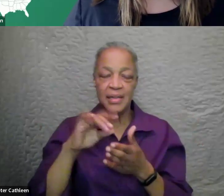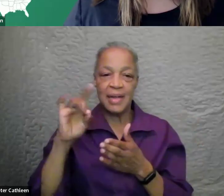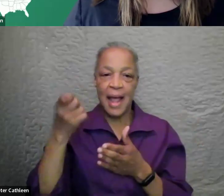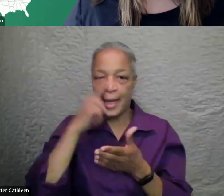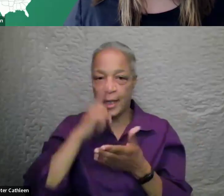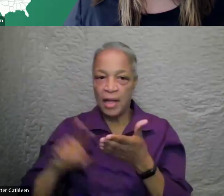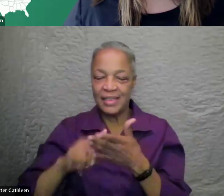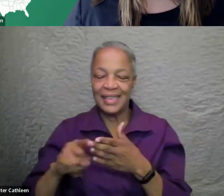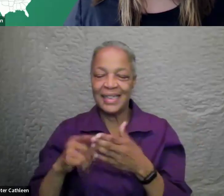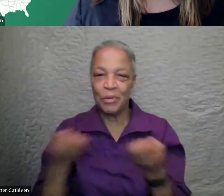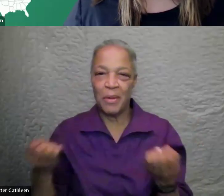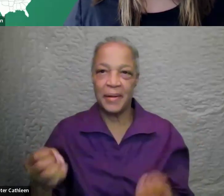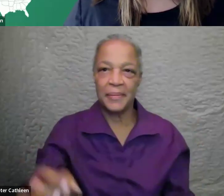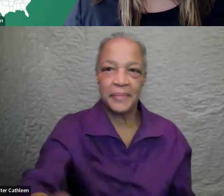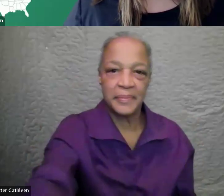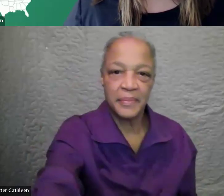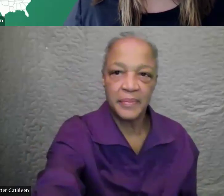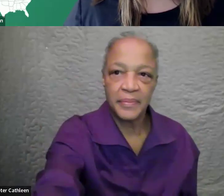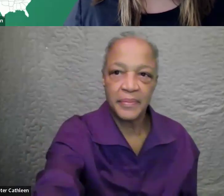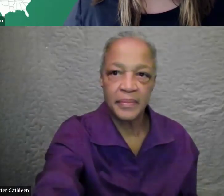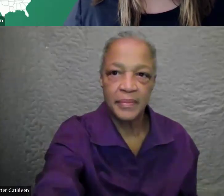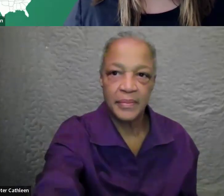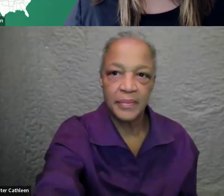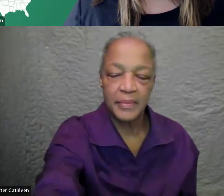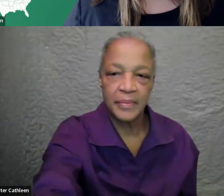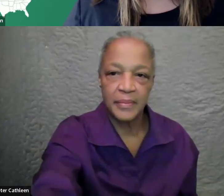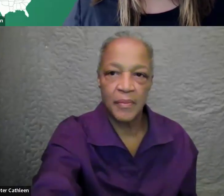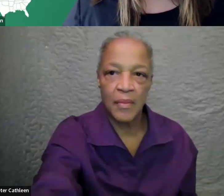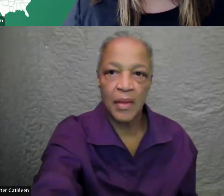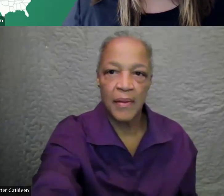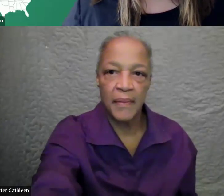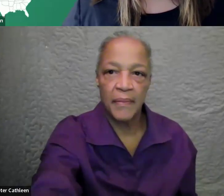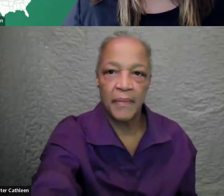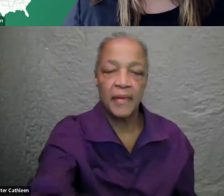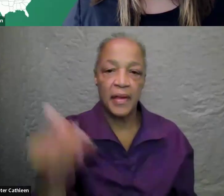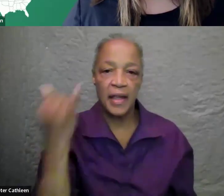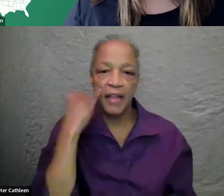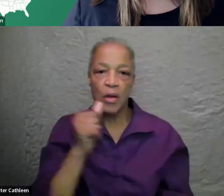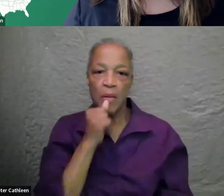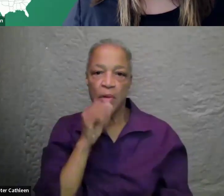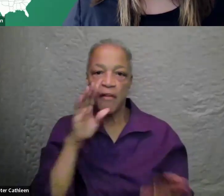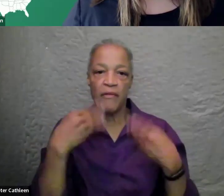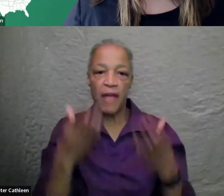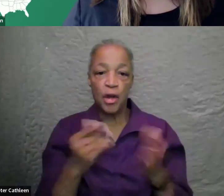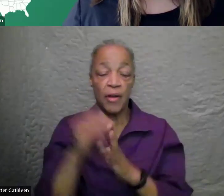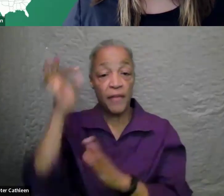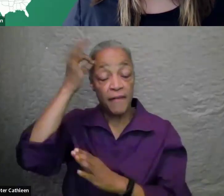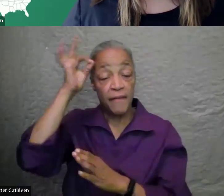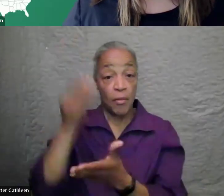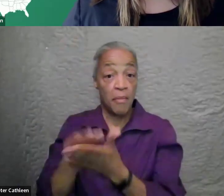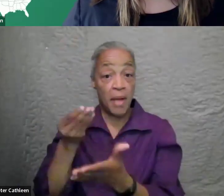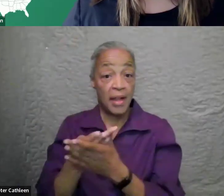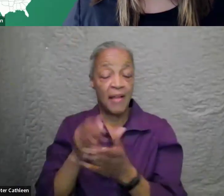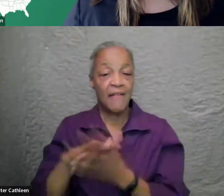equipment. And then, of course, if you're a private provider, if you get that federal financial assistance, that's what